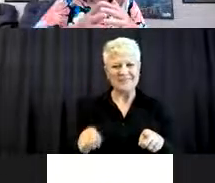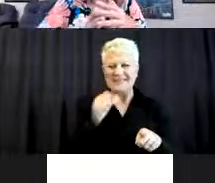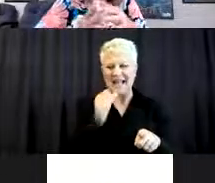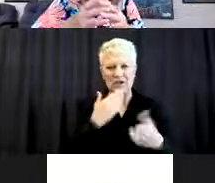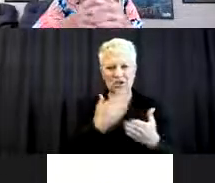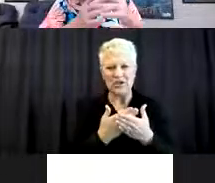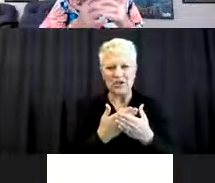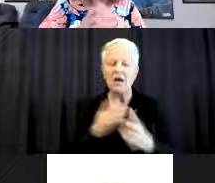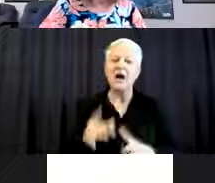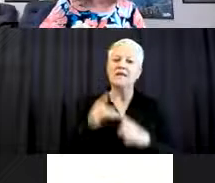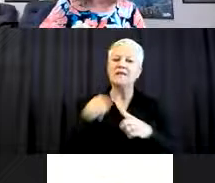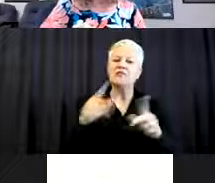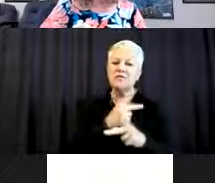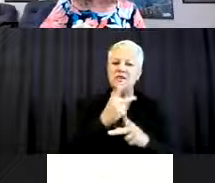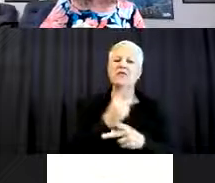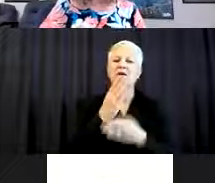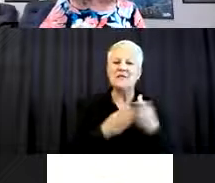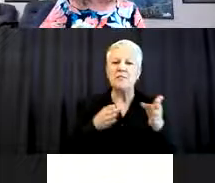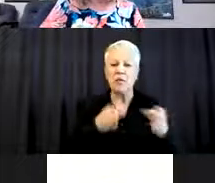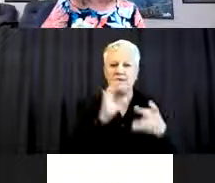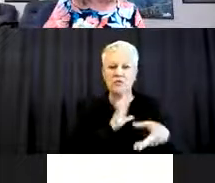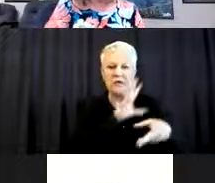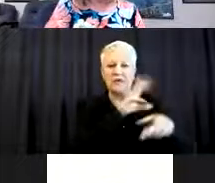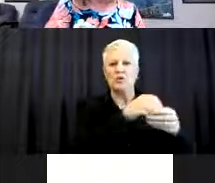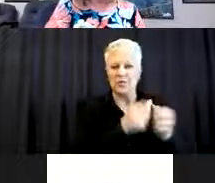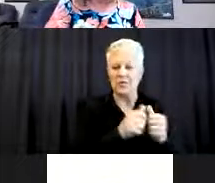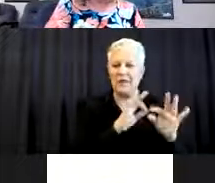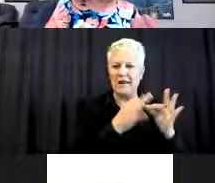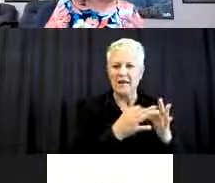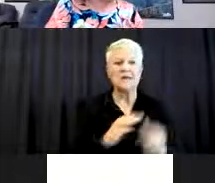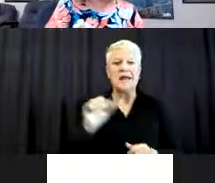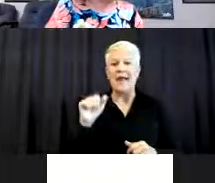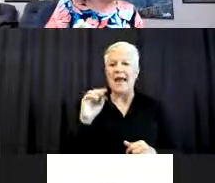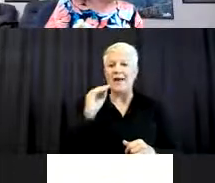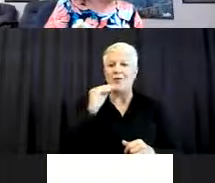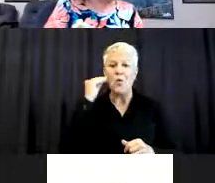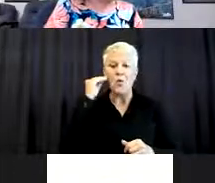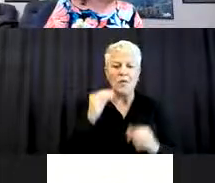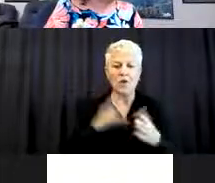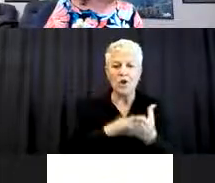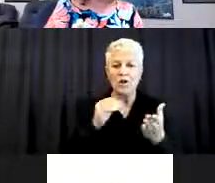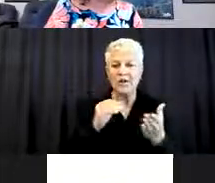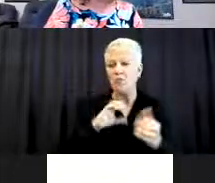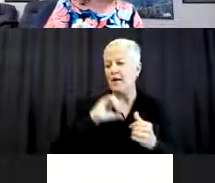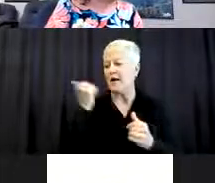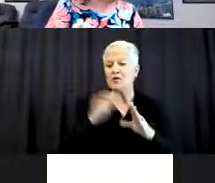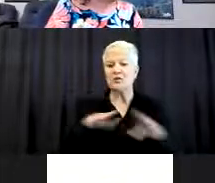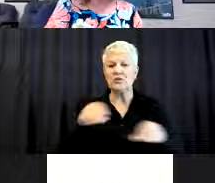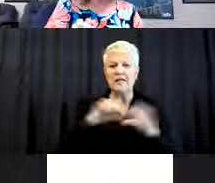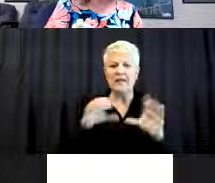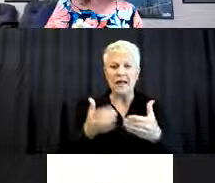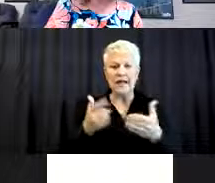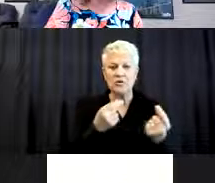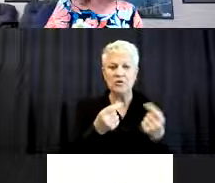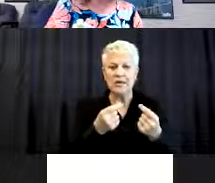we can figure out some way to work it into that. So at-home learning, what the other children in the class are doing is great